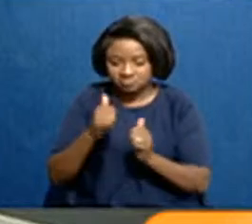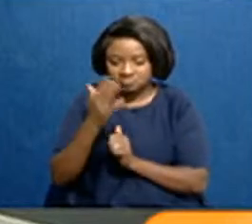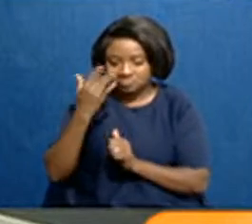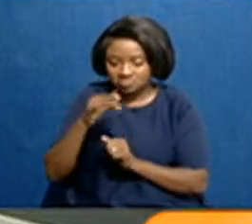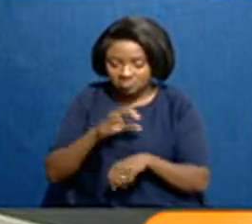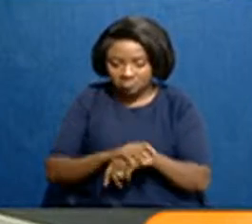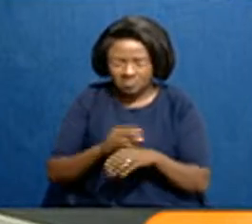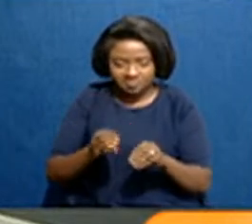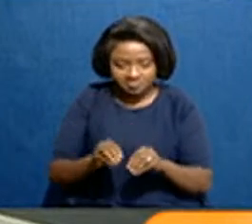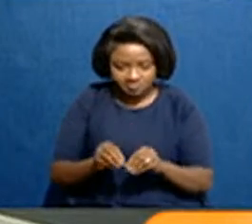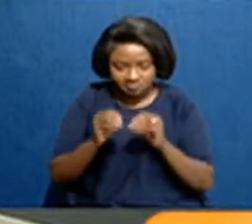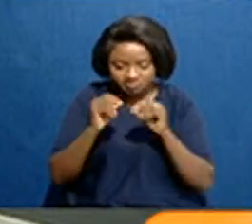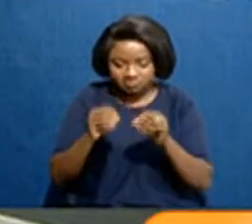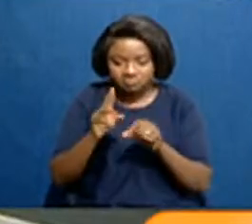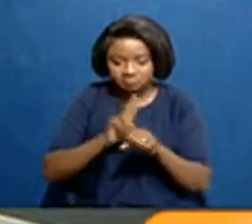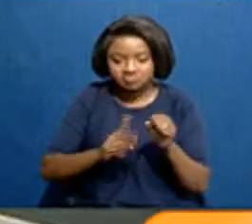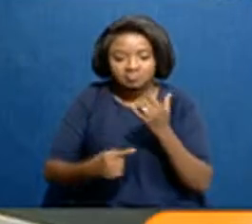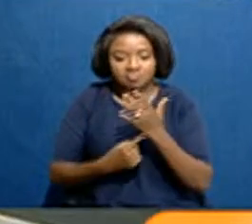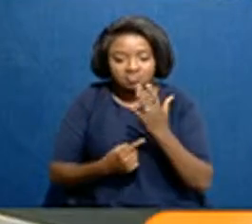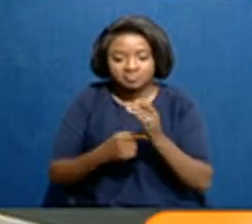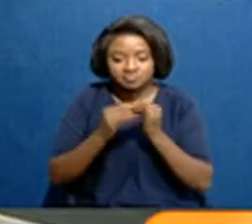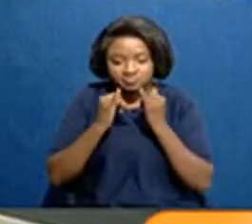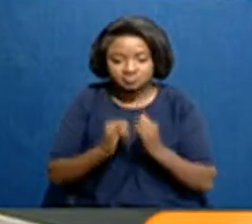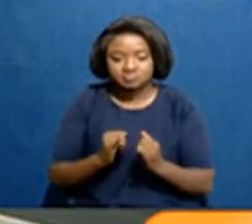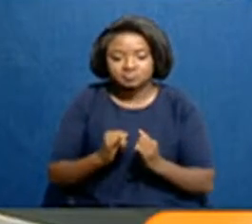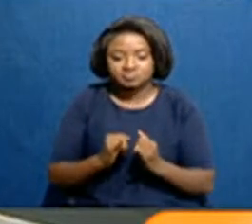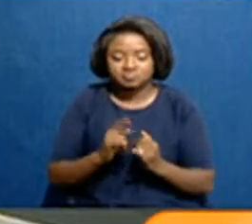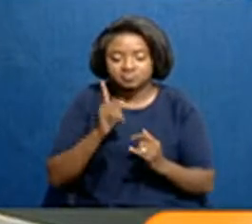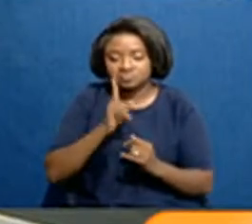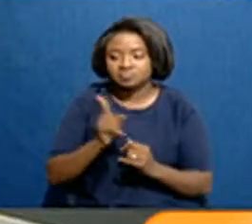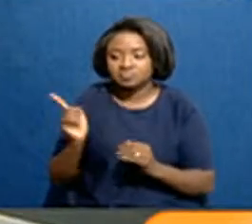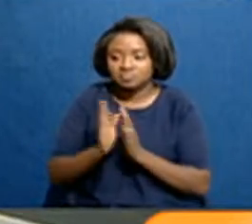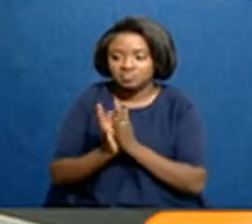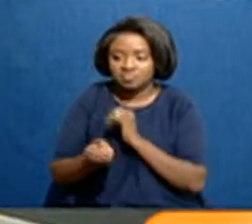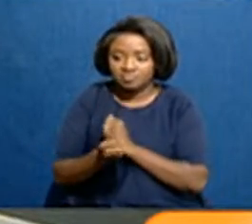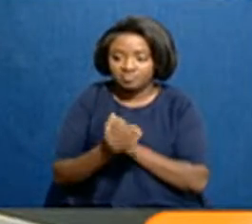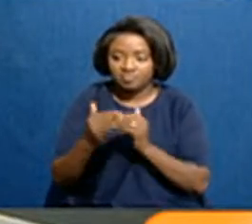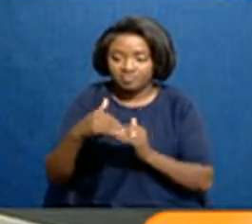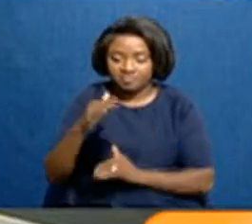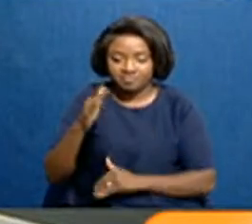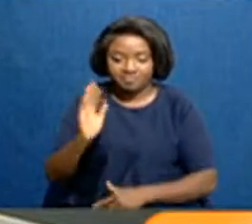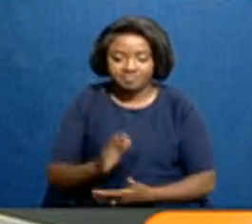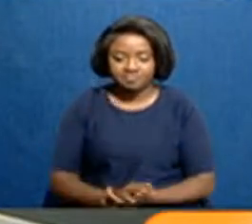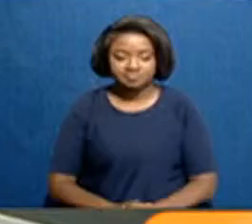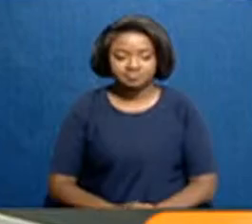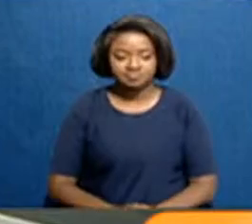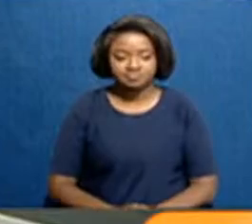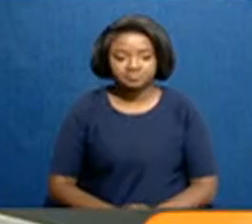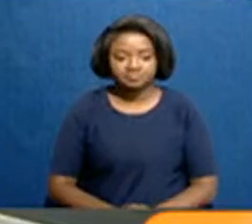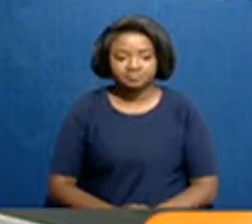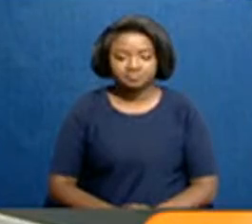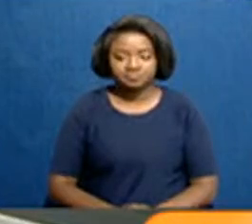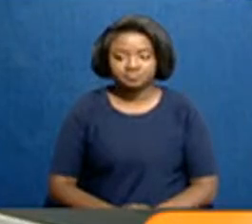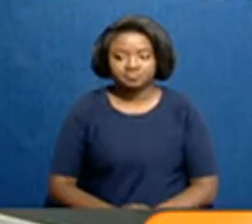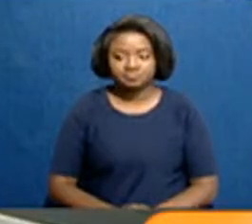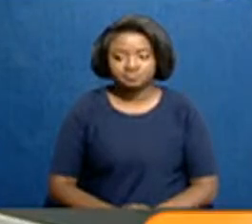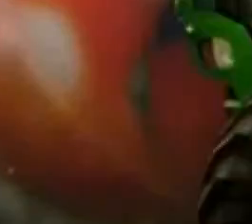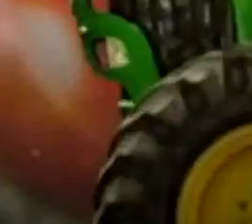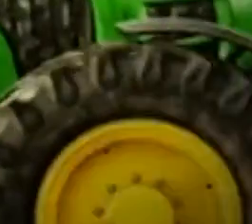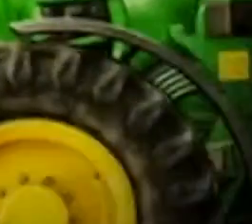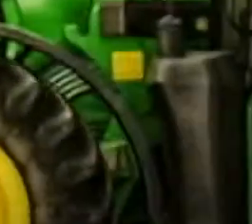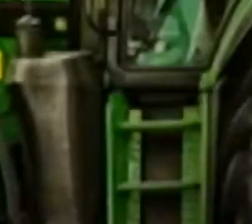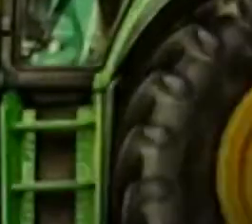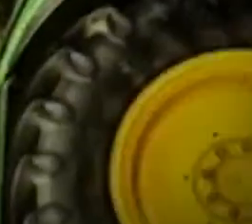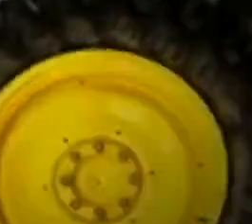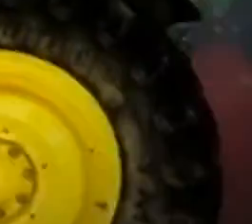seedlings using the latest technologies. Our very own Dennis Otieno tells us more on this week's Smart Farm.